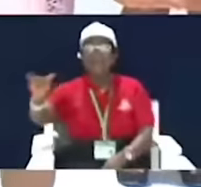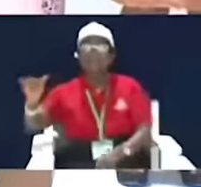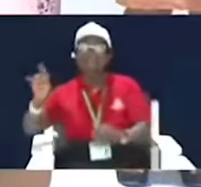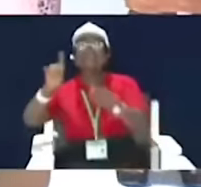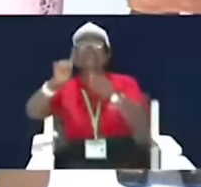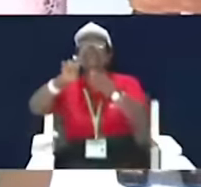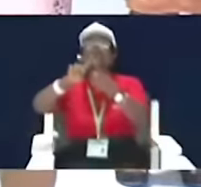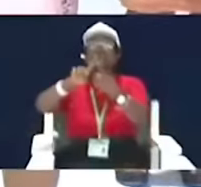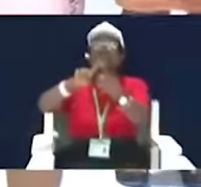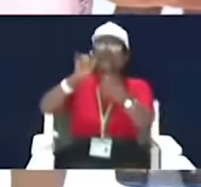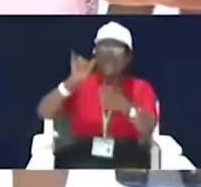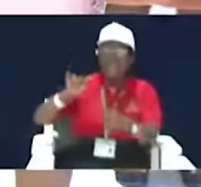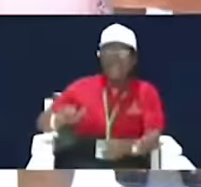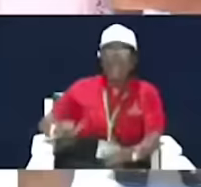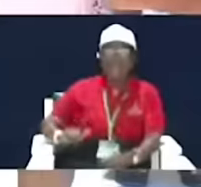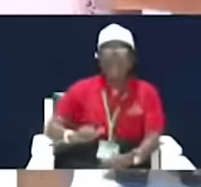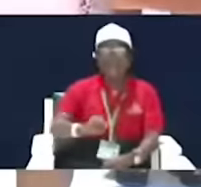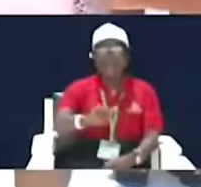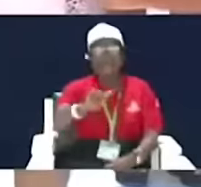Hallelujah. Everlasting.